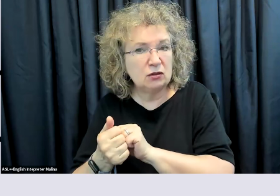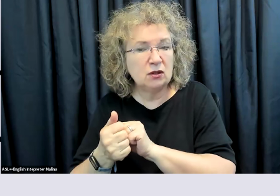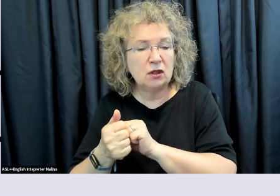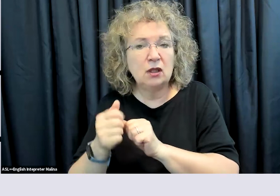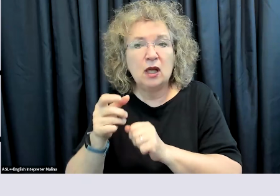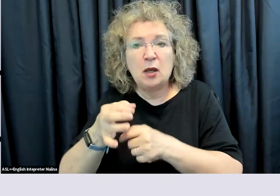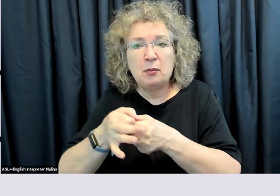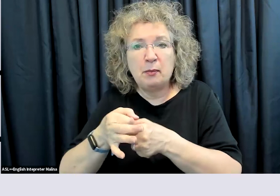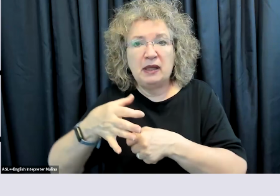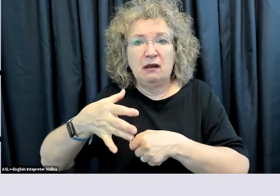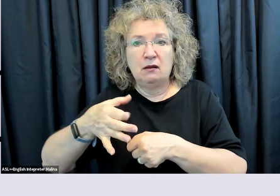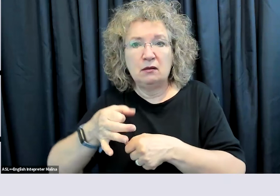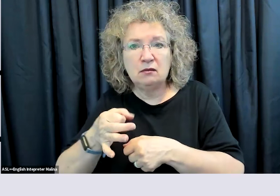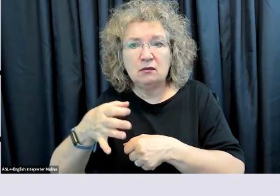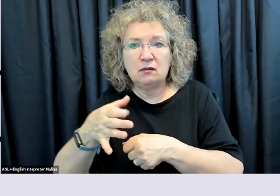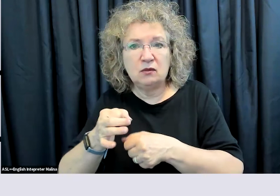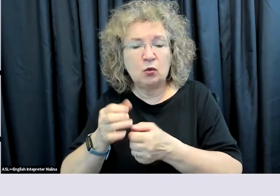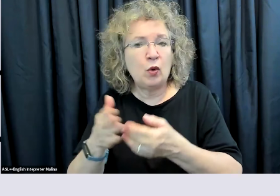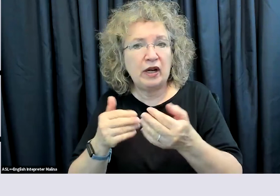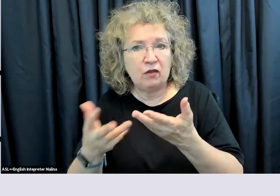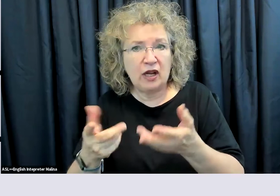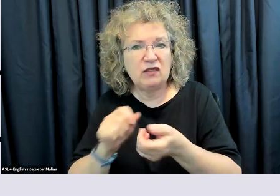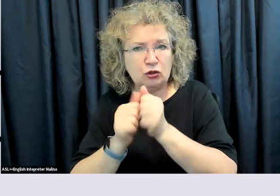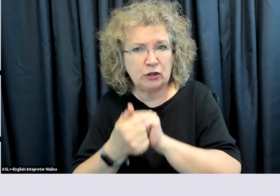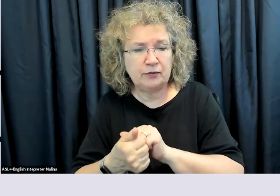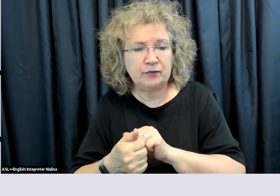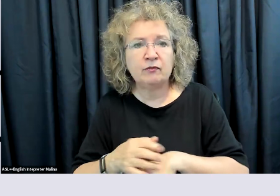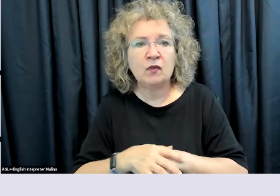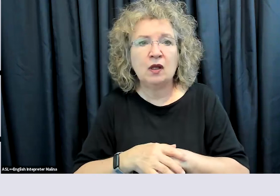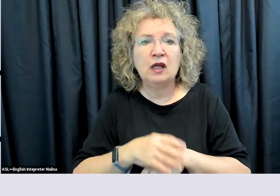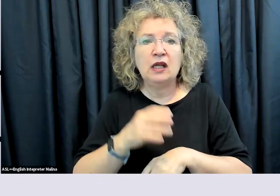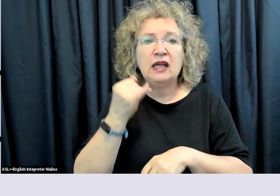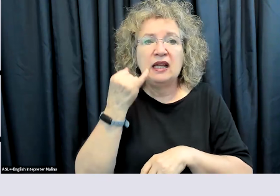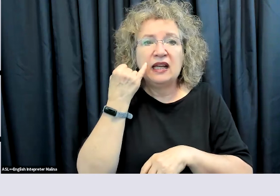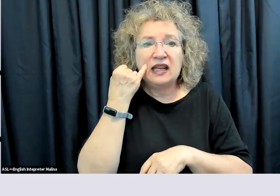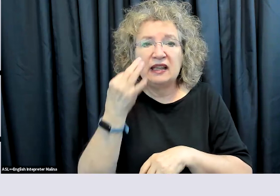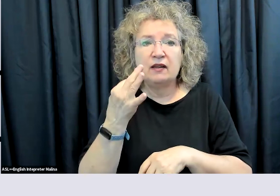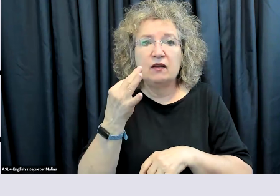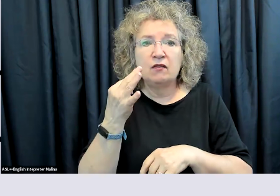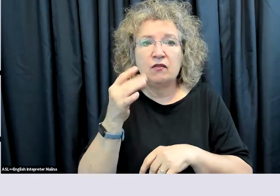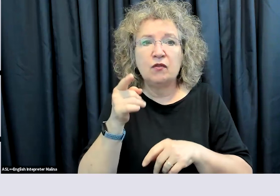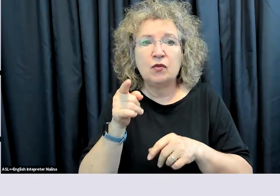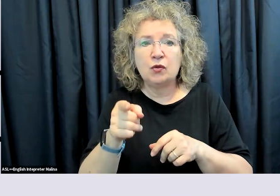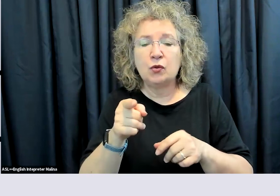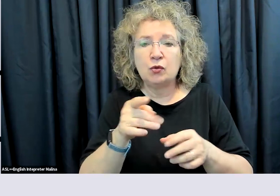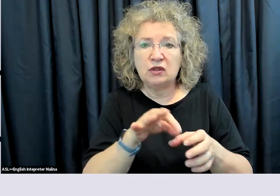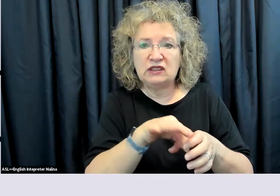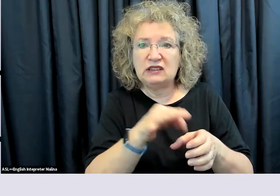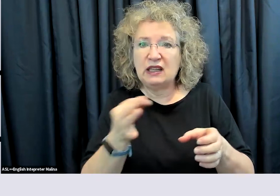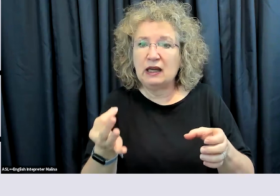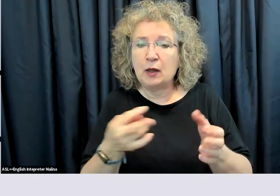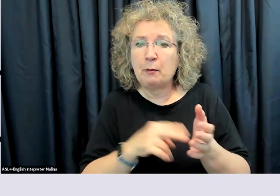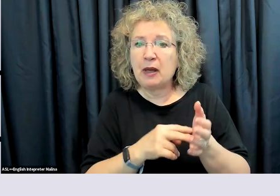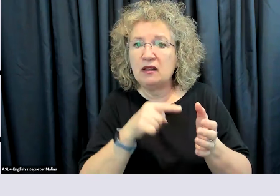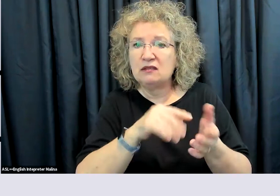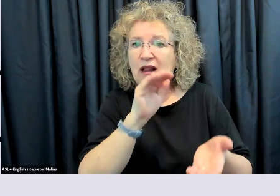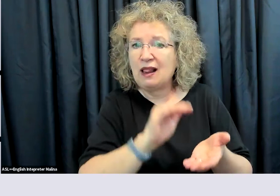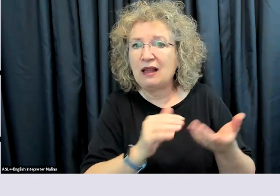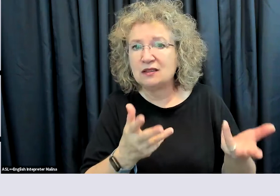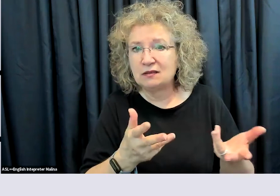And lastly, increase any quantities if you've increased doses. And then keep your support network